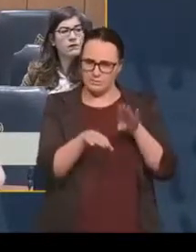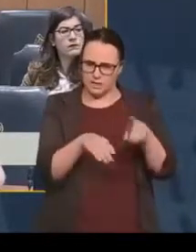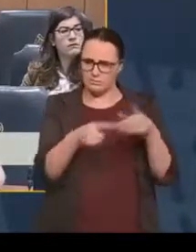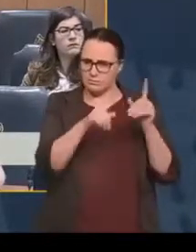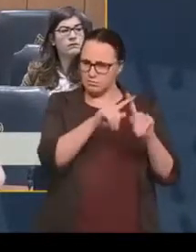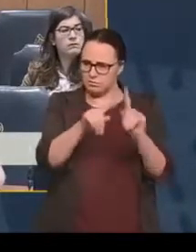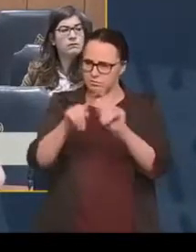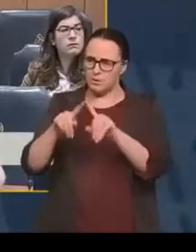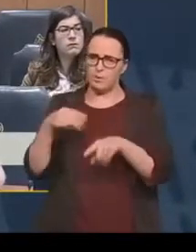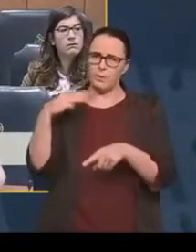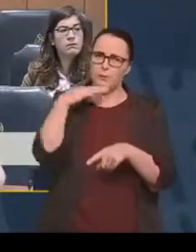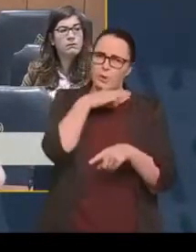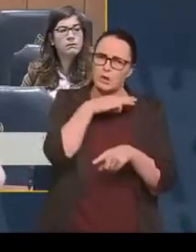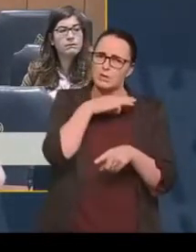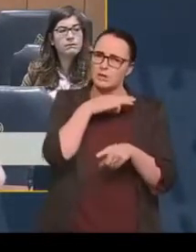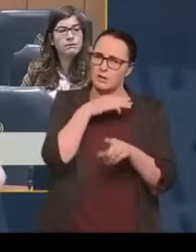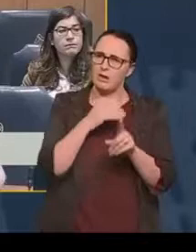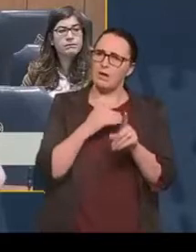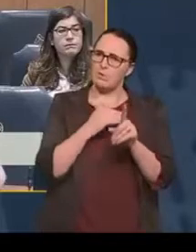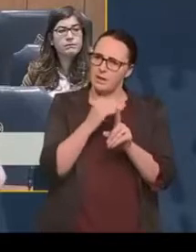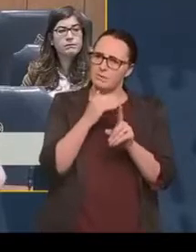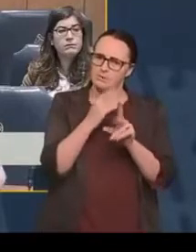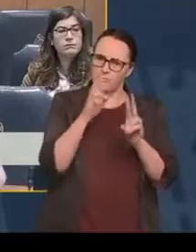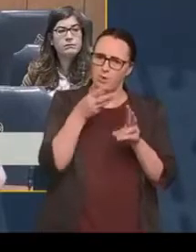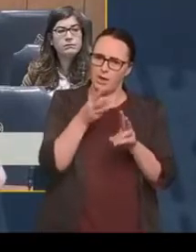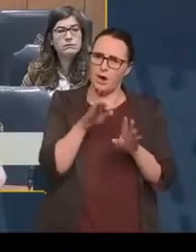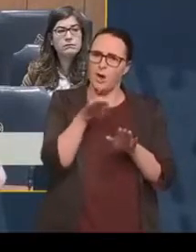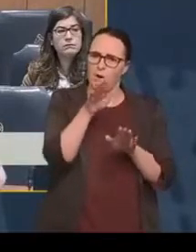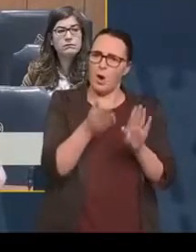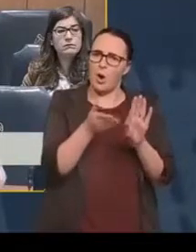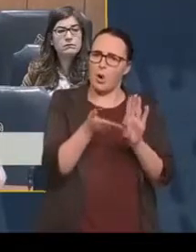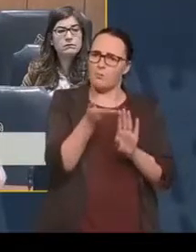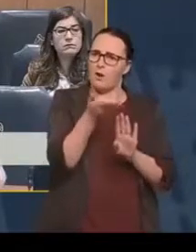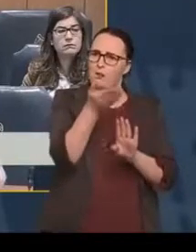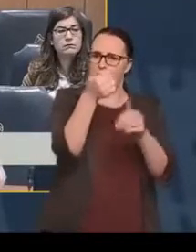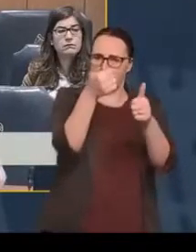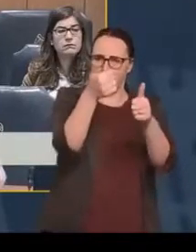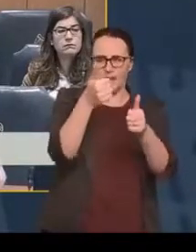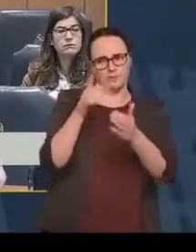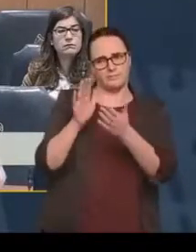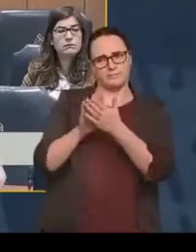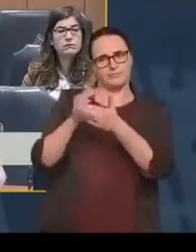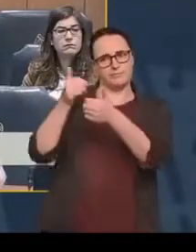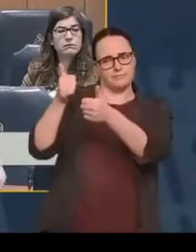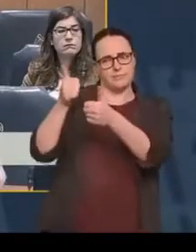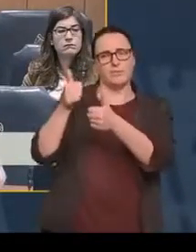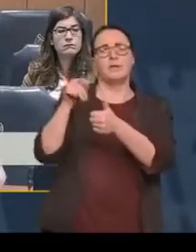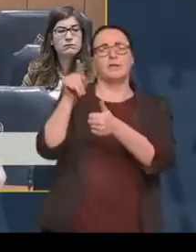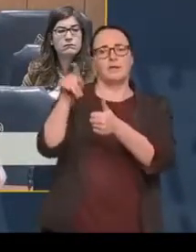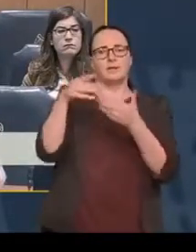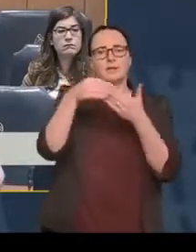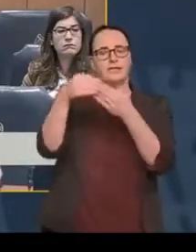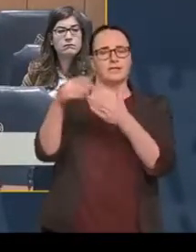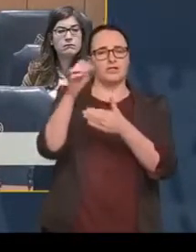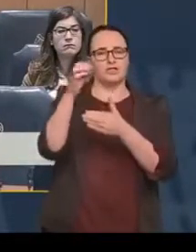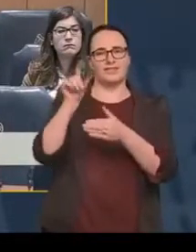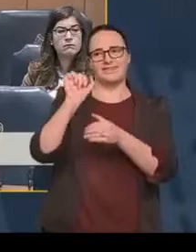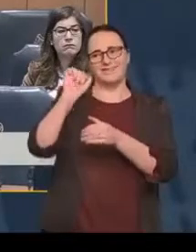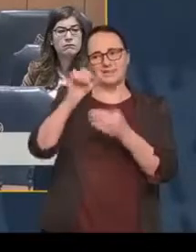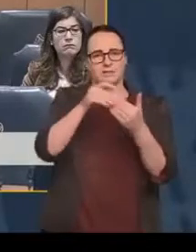important steps are very important incremental steps in the right direction. I'd like to commend also the leader, Seanad, and his